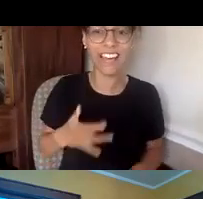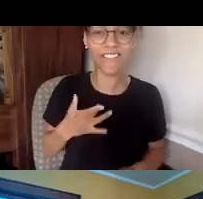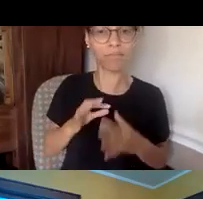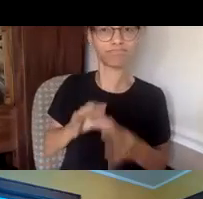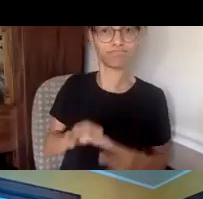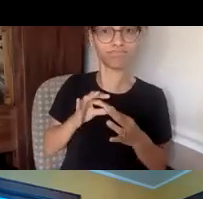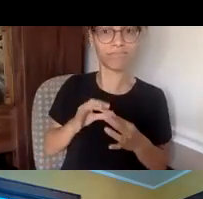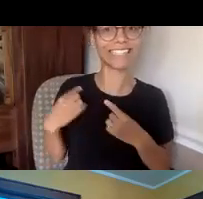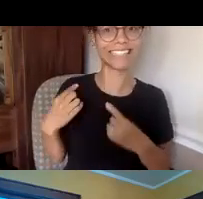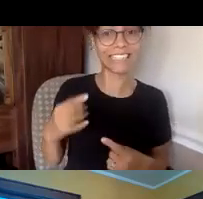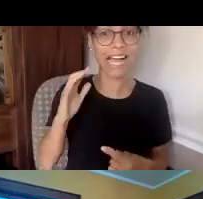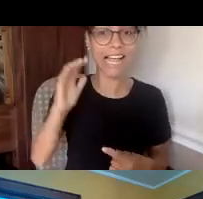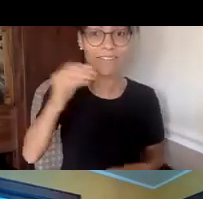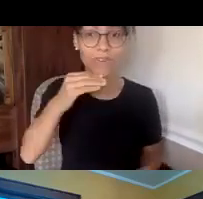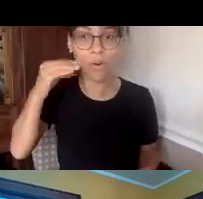So.